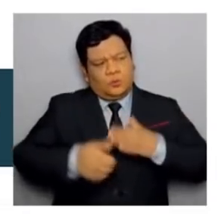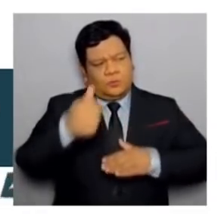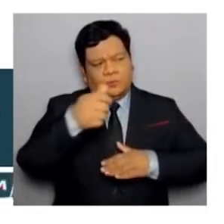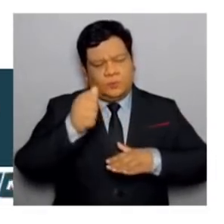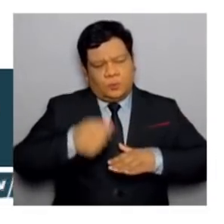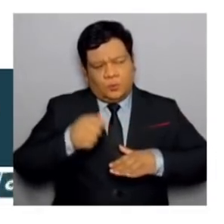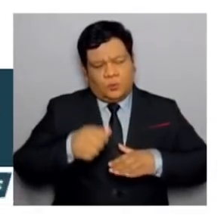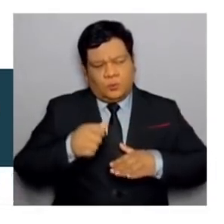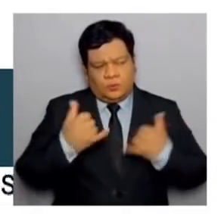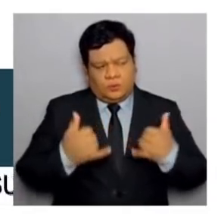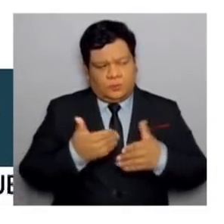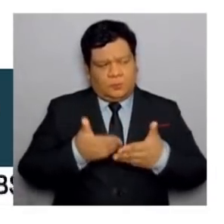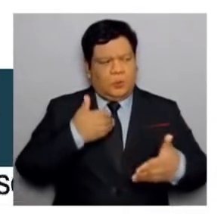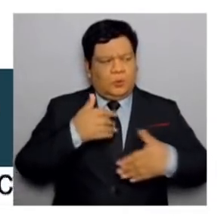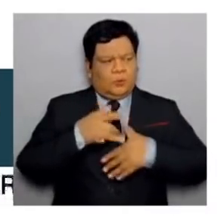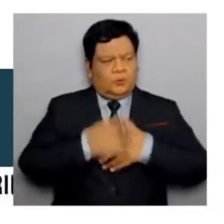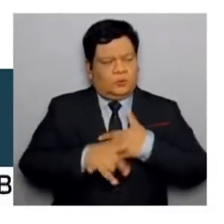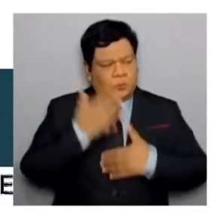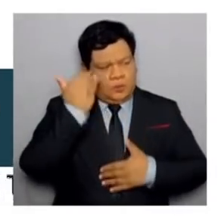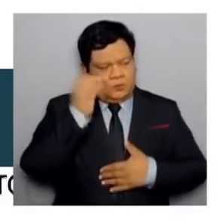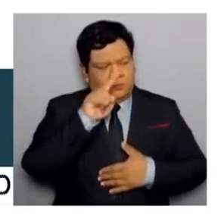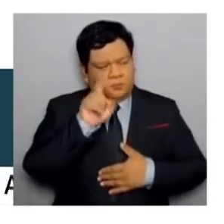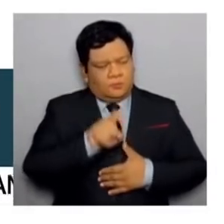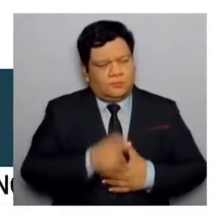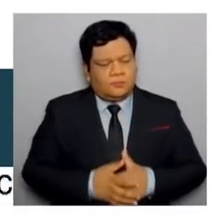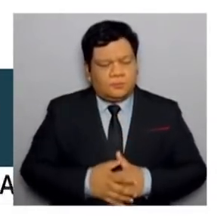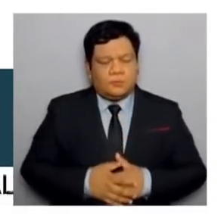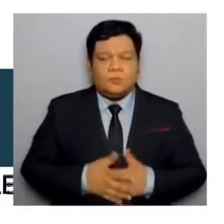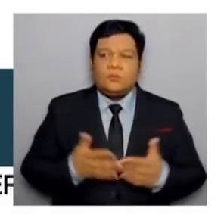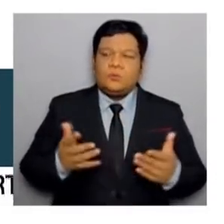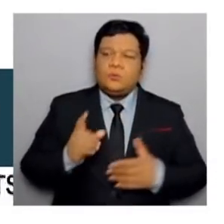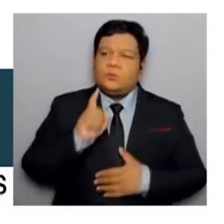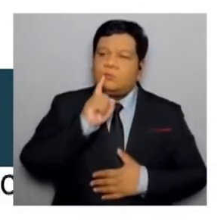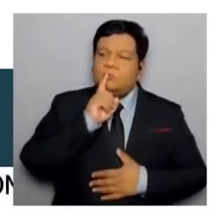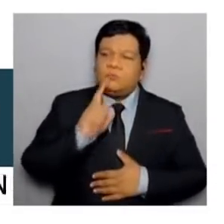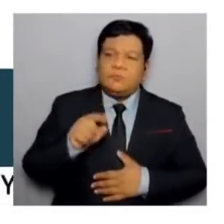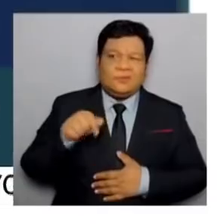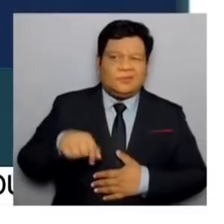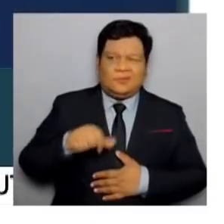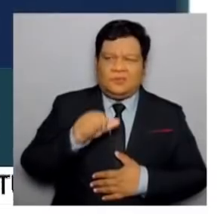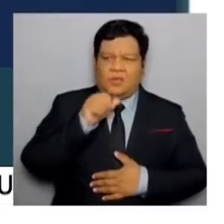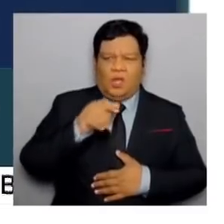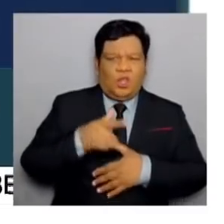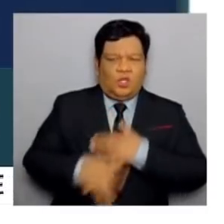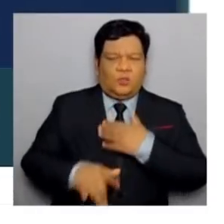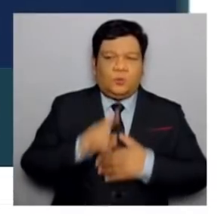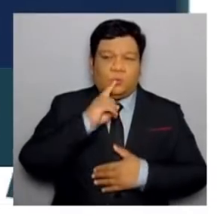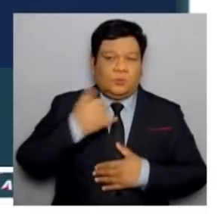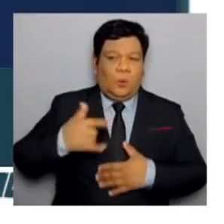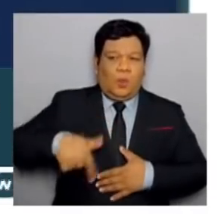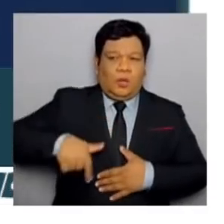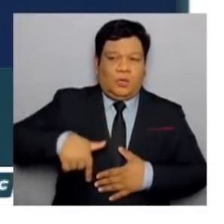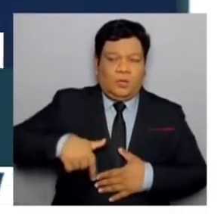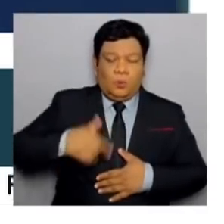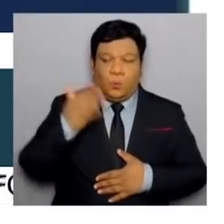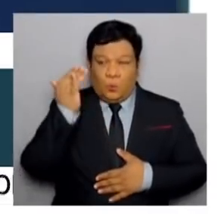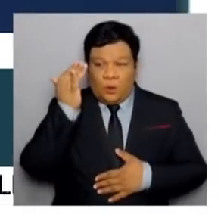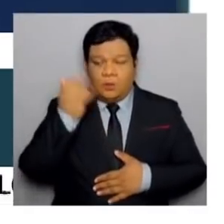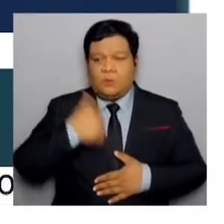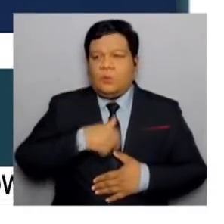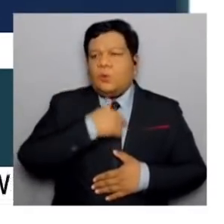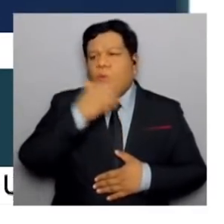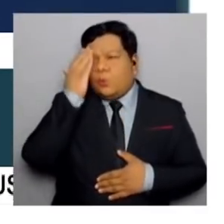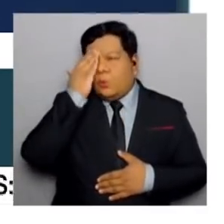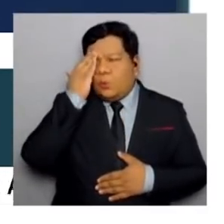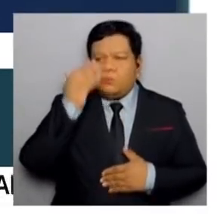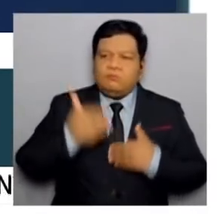this early? Well, actually, hindi na to early eh. In fact, this is already late because alam natin yung takbo ng